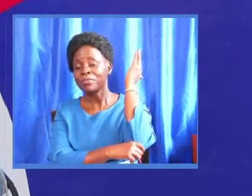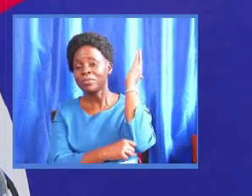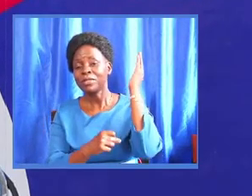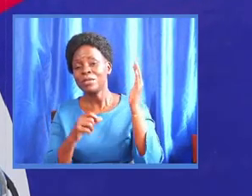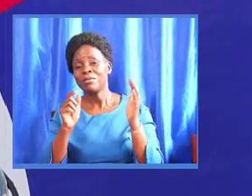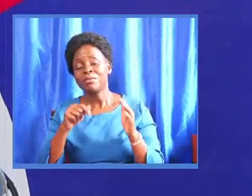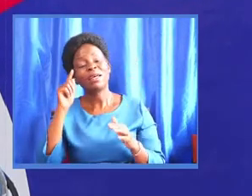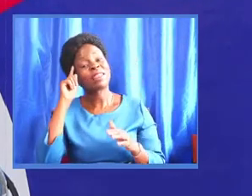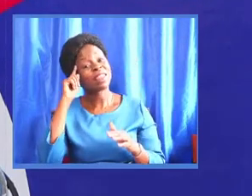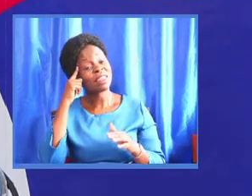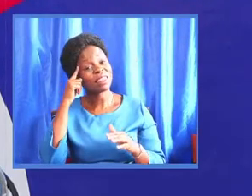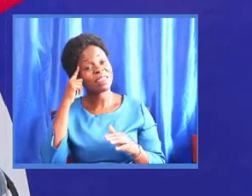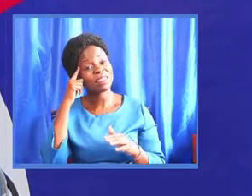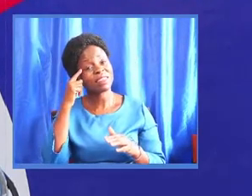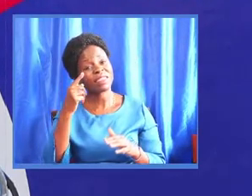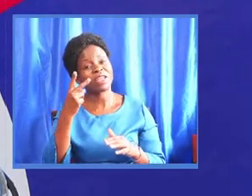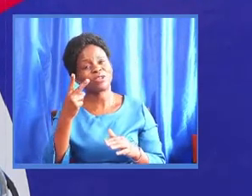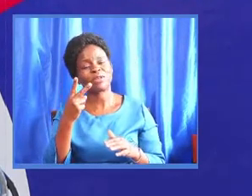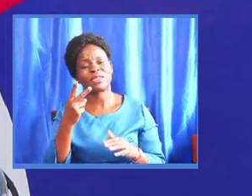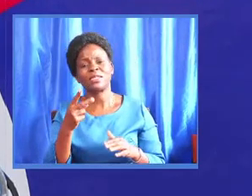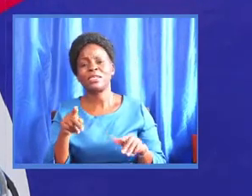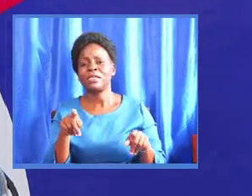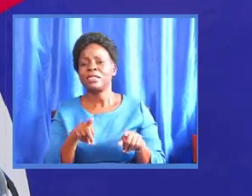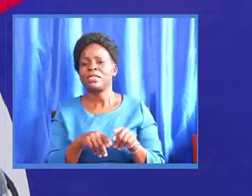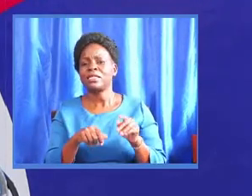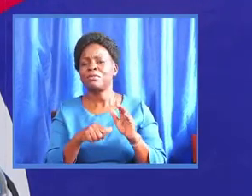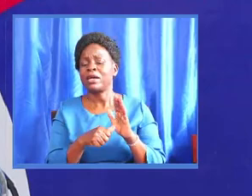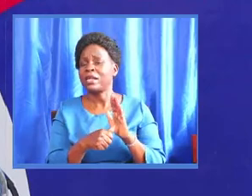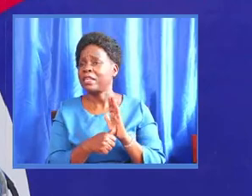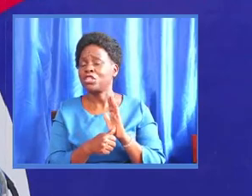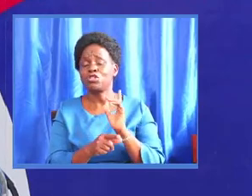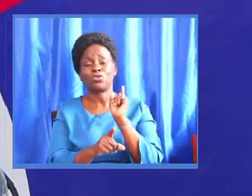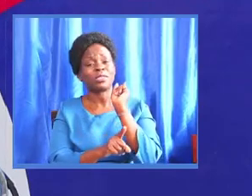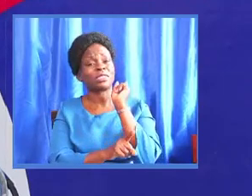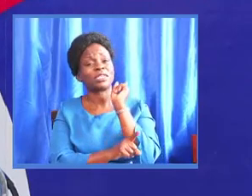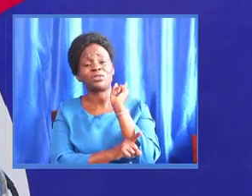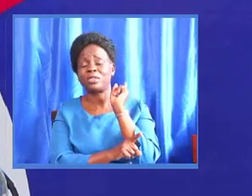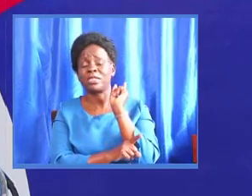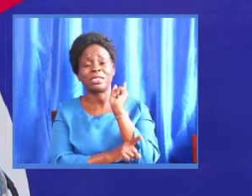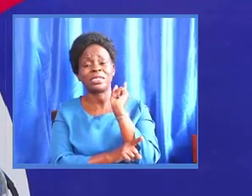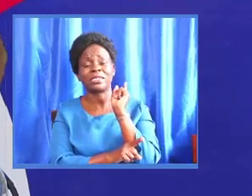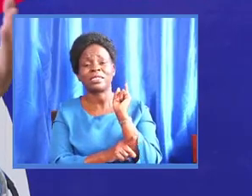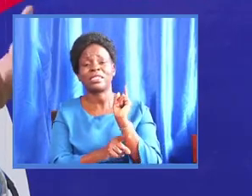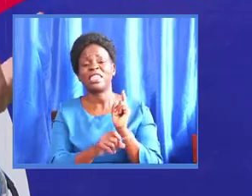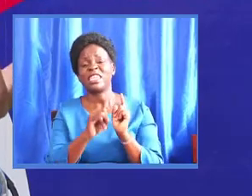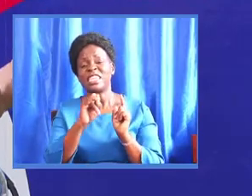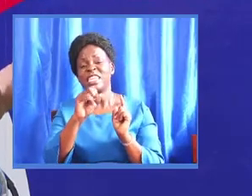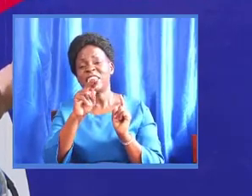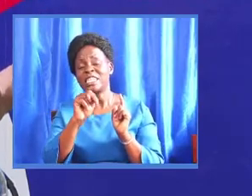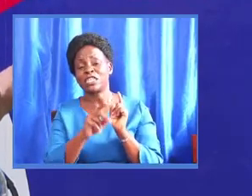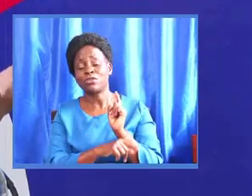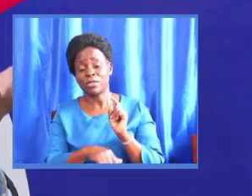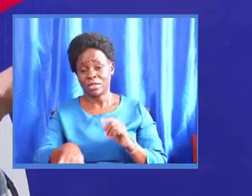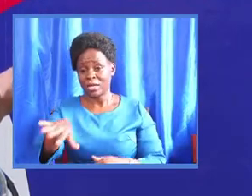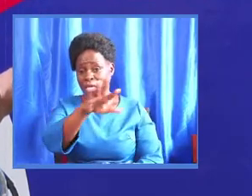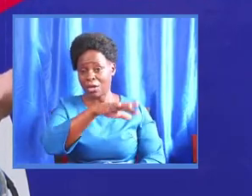twice. So insecurity is also another issue which is quite high on the suburbs. You know, people